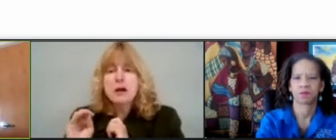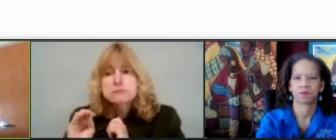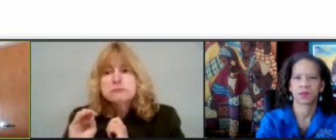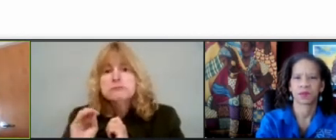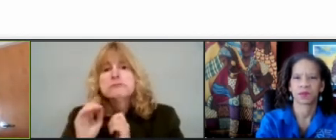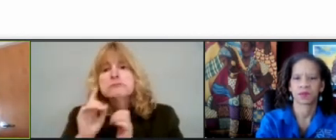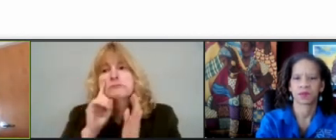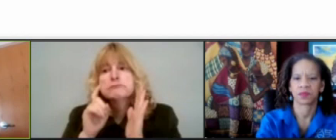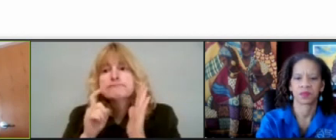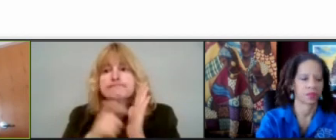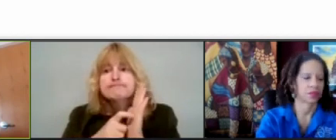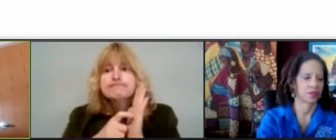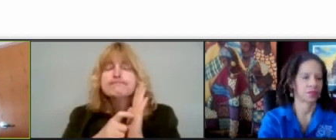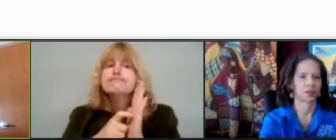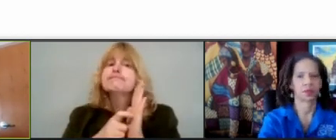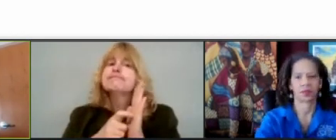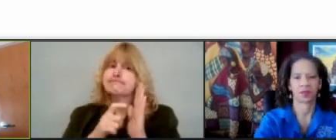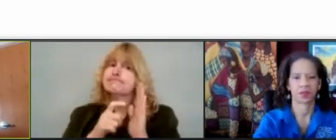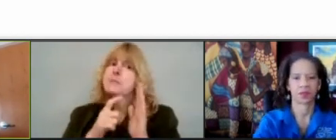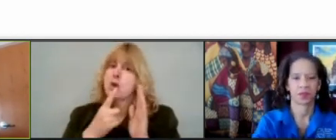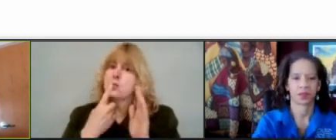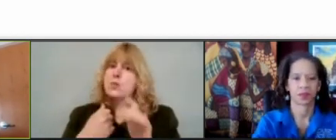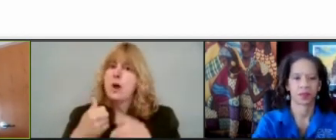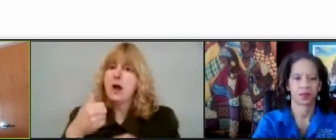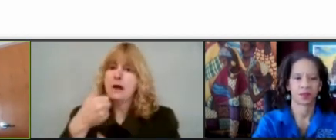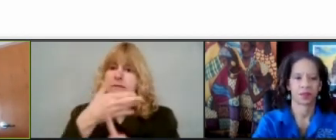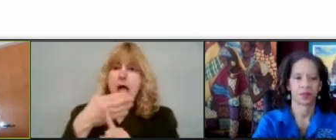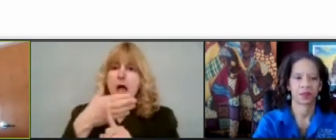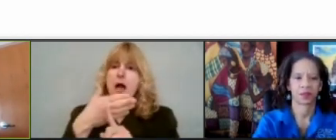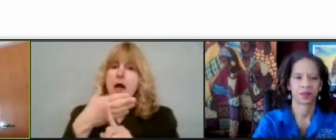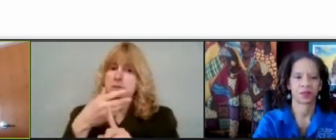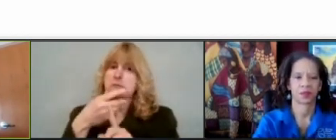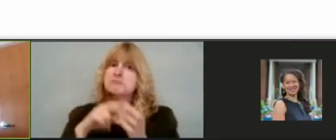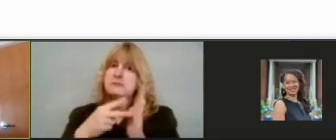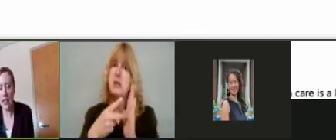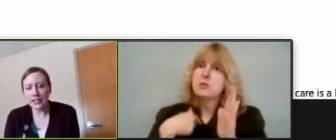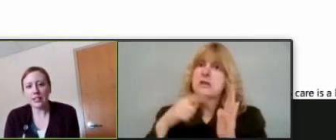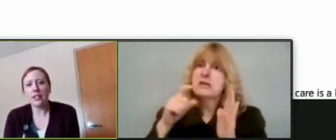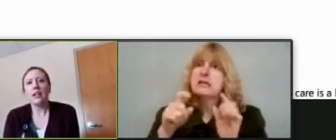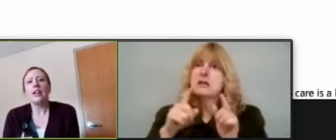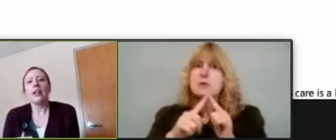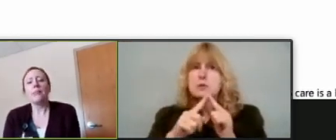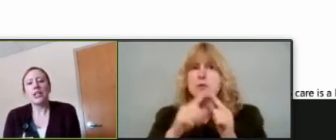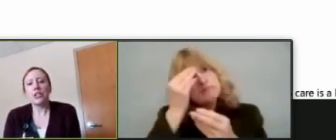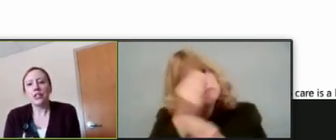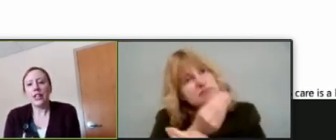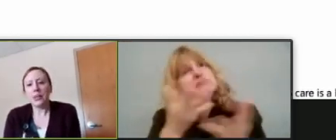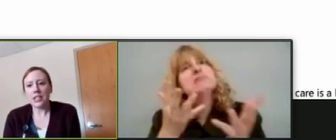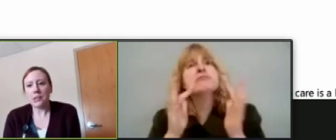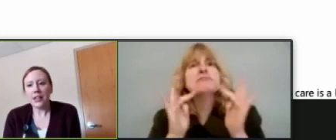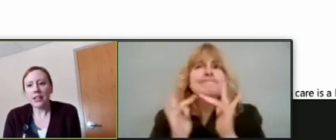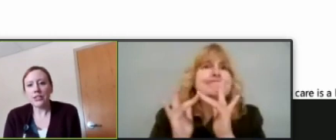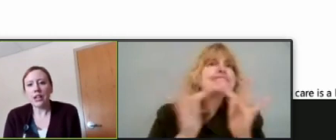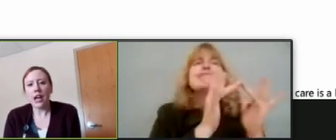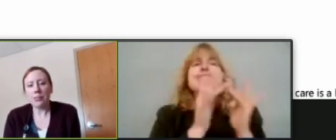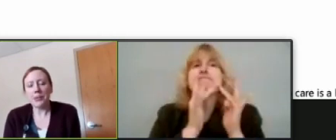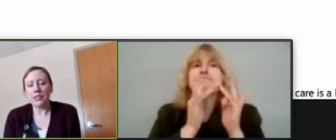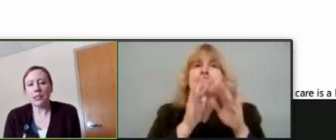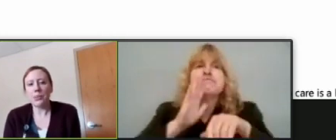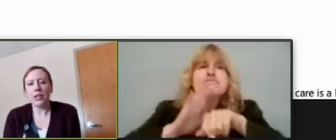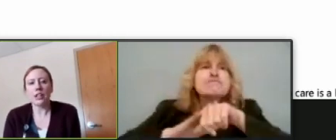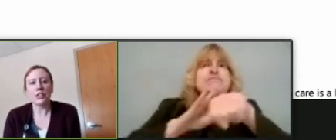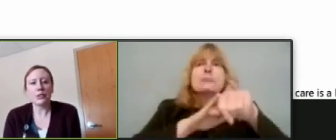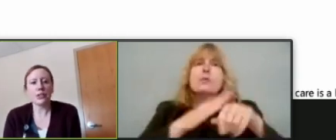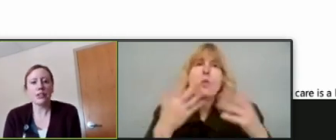that raised a red flag to me and realized we really need to reach out and talk about what dating violence is and make sure that we as parents are helping